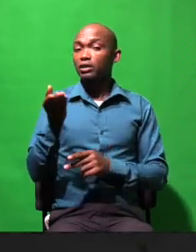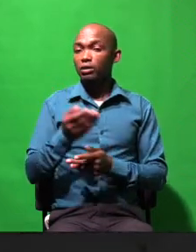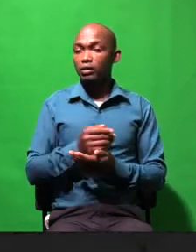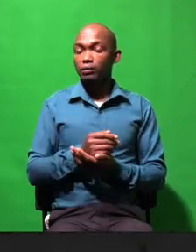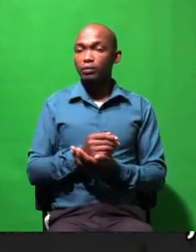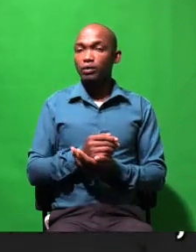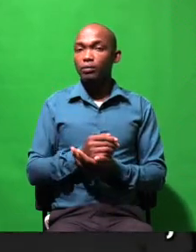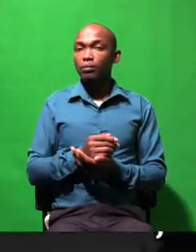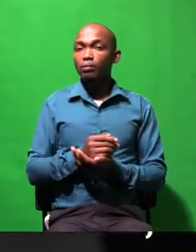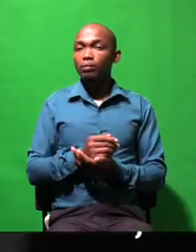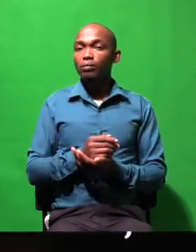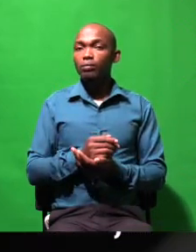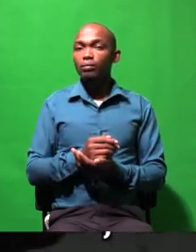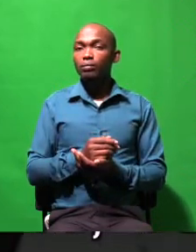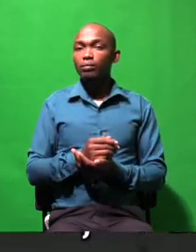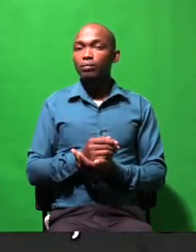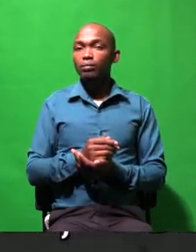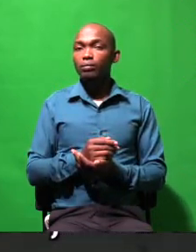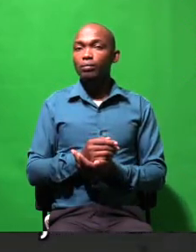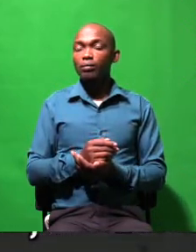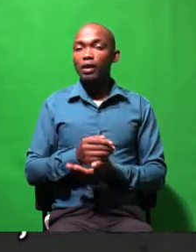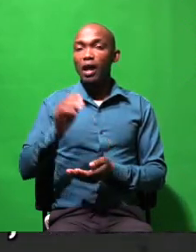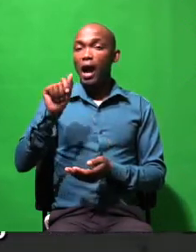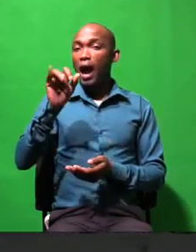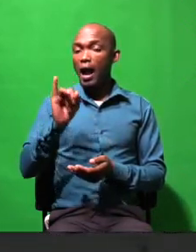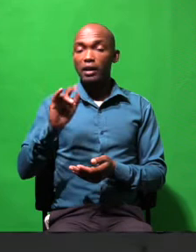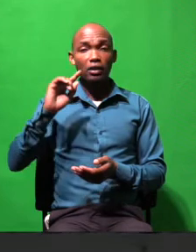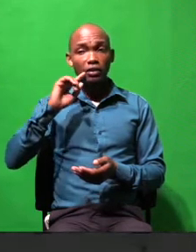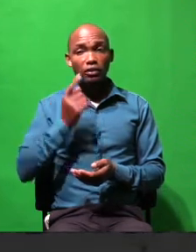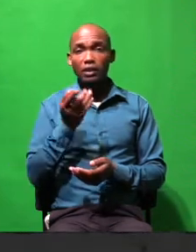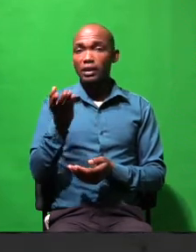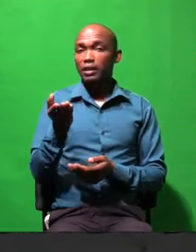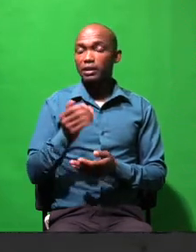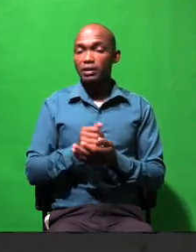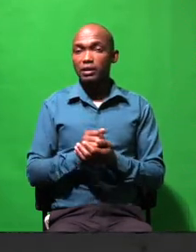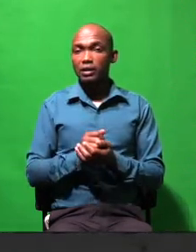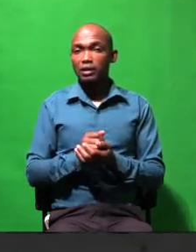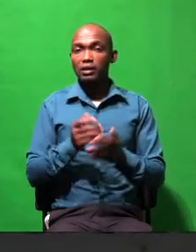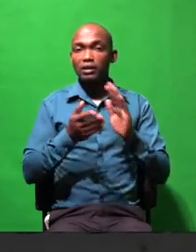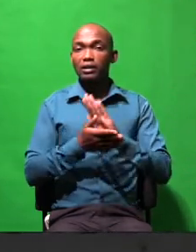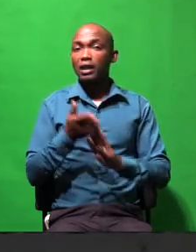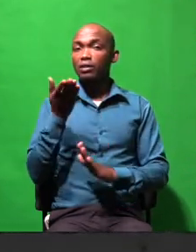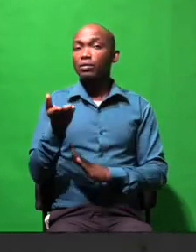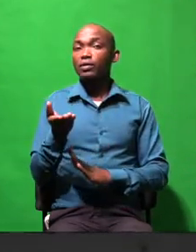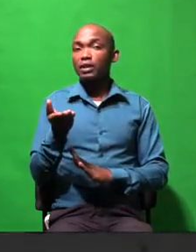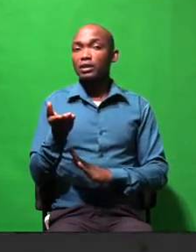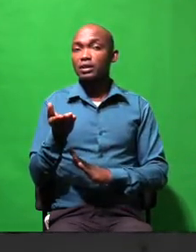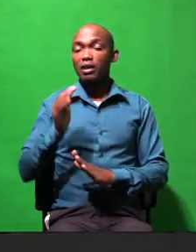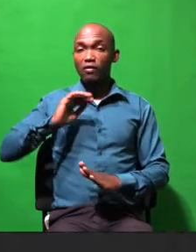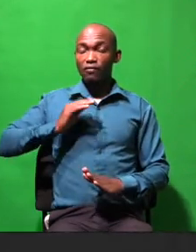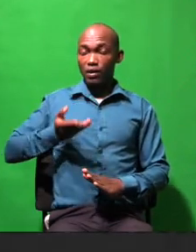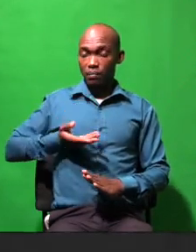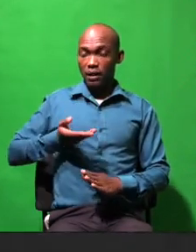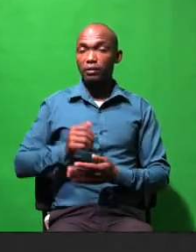who can try? Ali, can you try please? The state of this female?